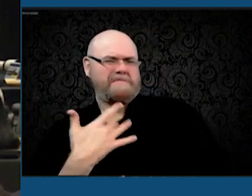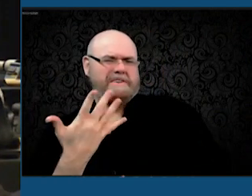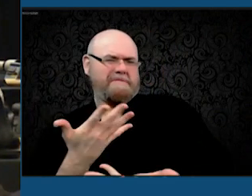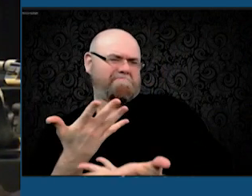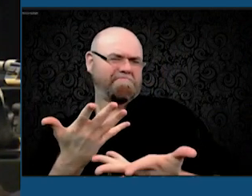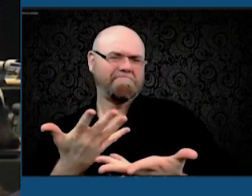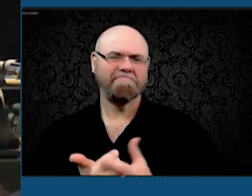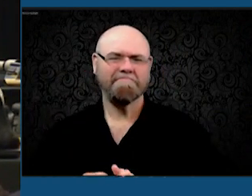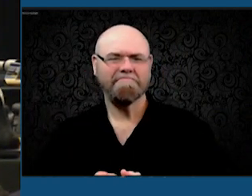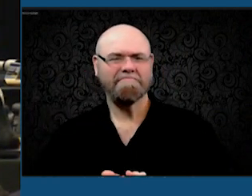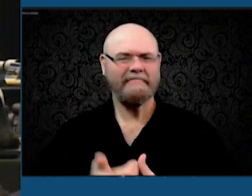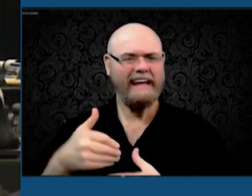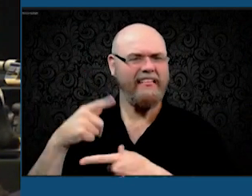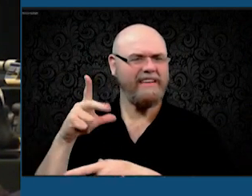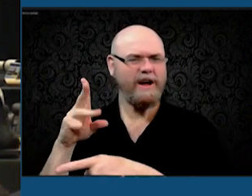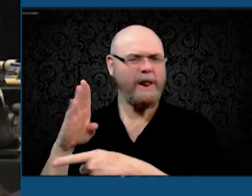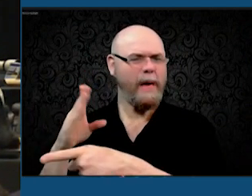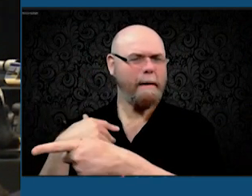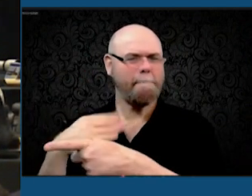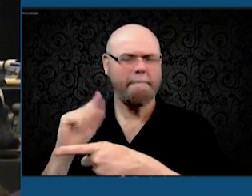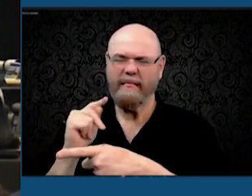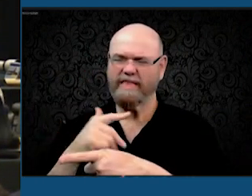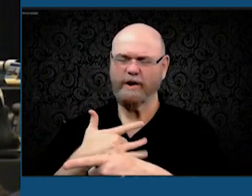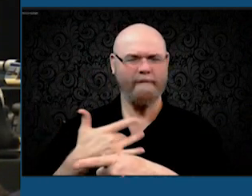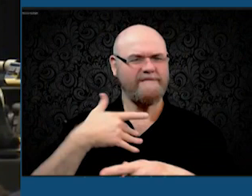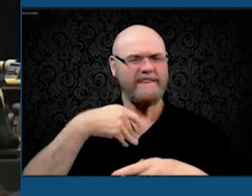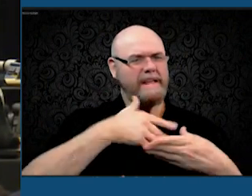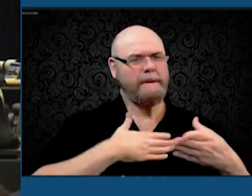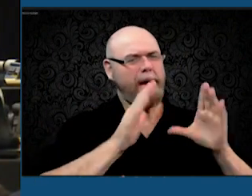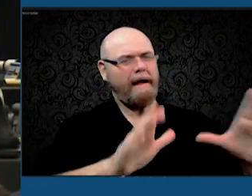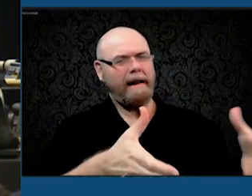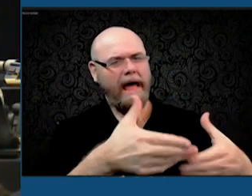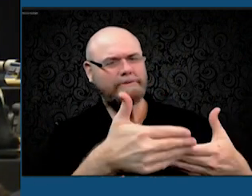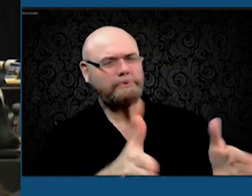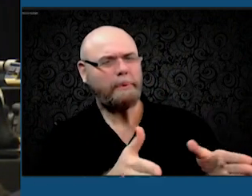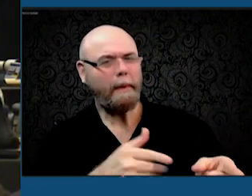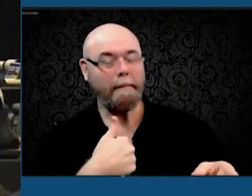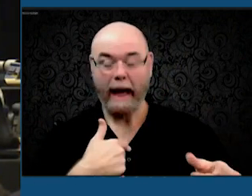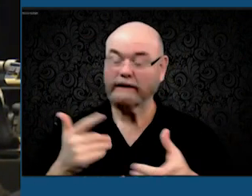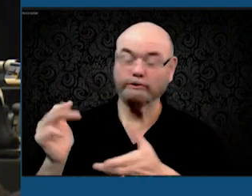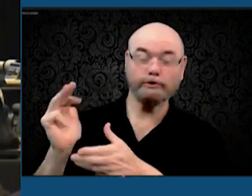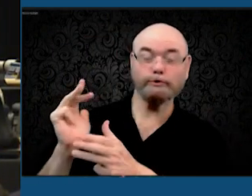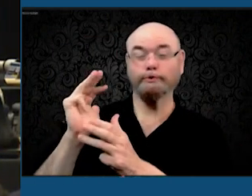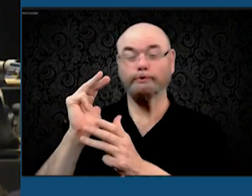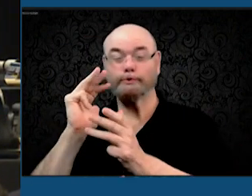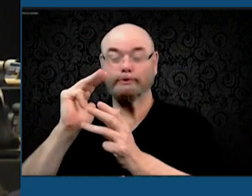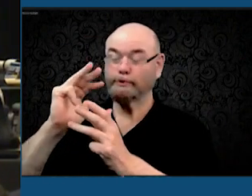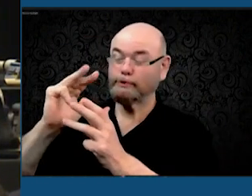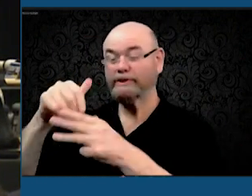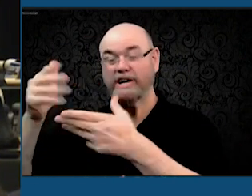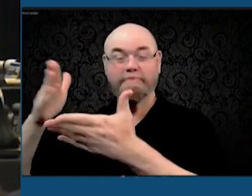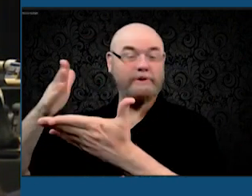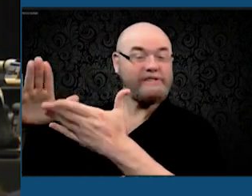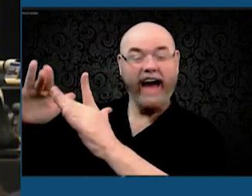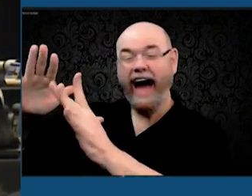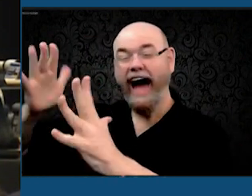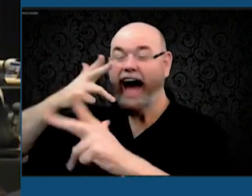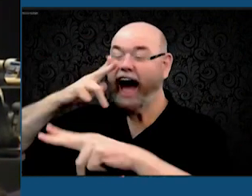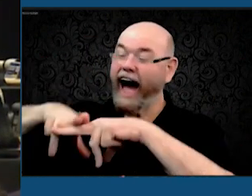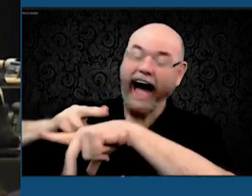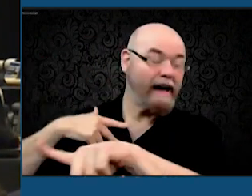in the club, but they're not feeling it in my classroom? He's like, I play the trumpet, everybody's dancing and having fun, and then I teach my 6th grade social studies class, and